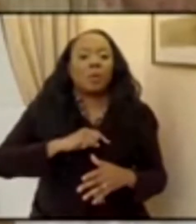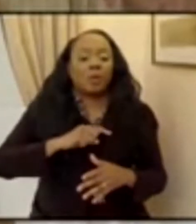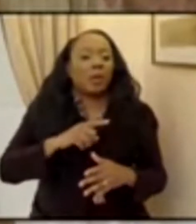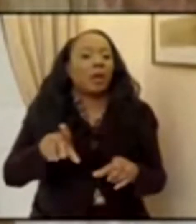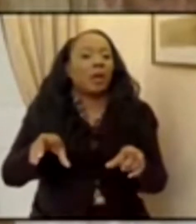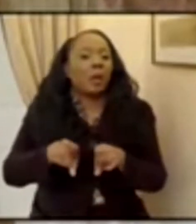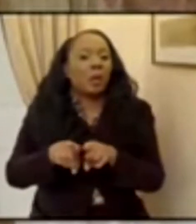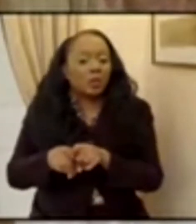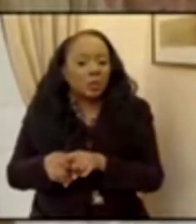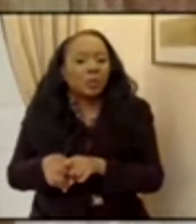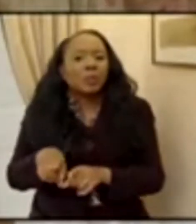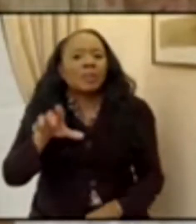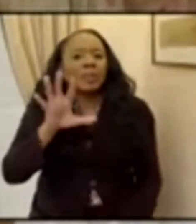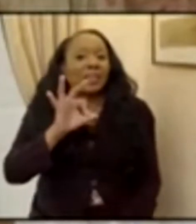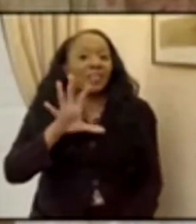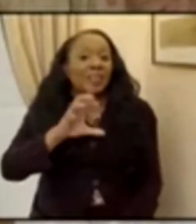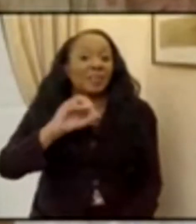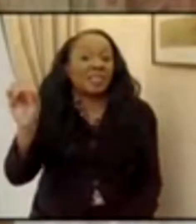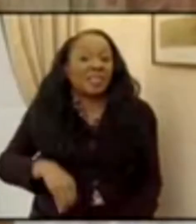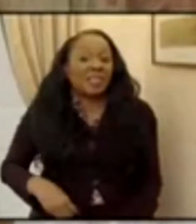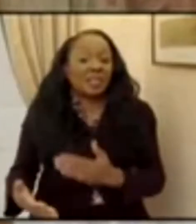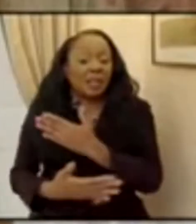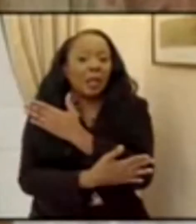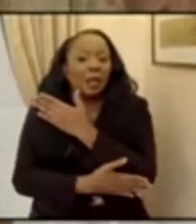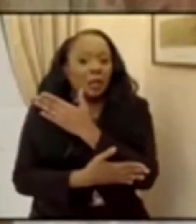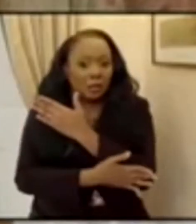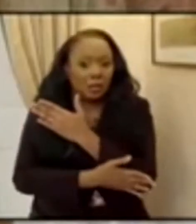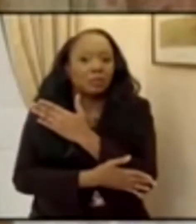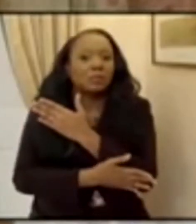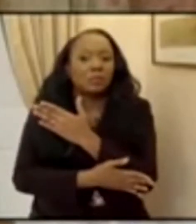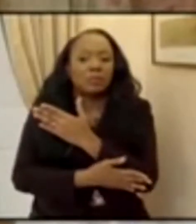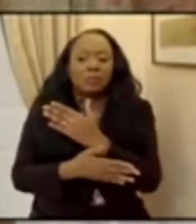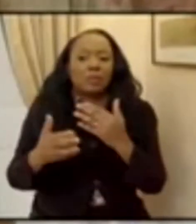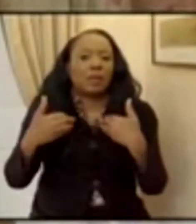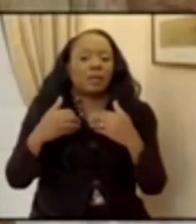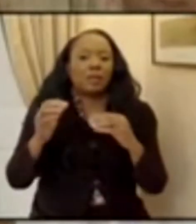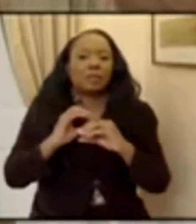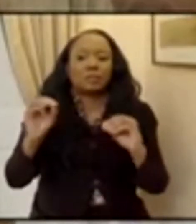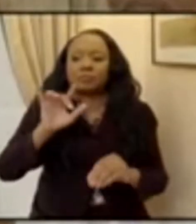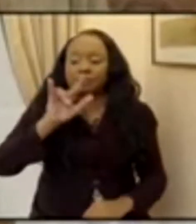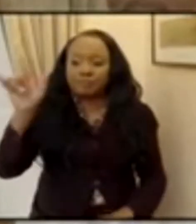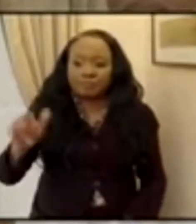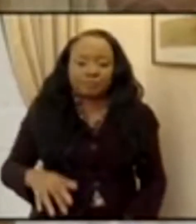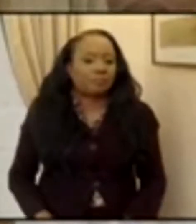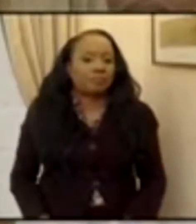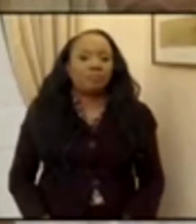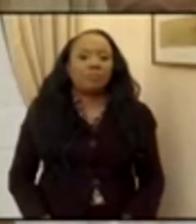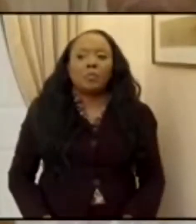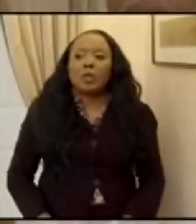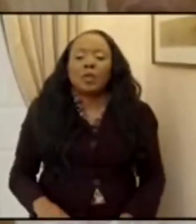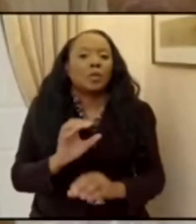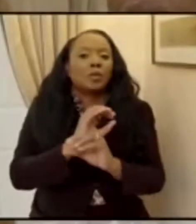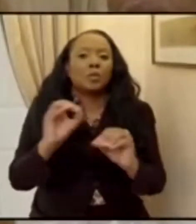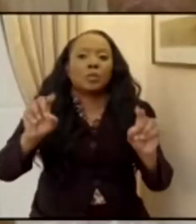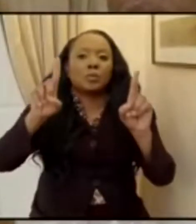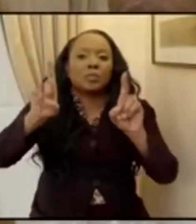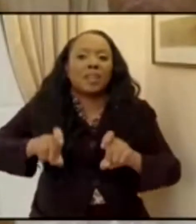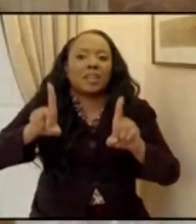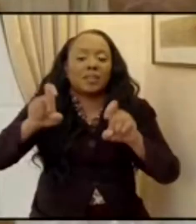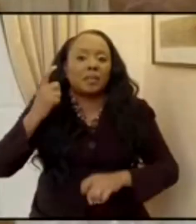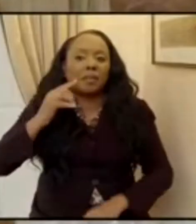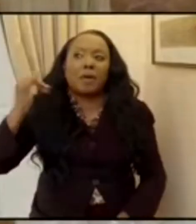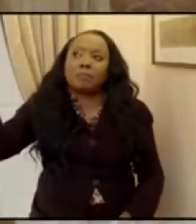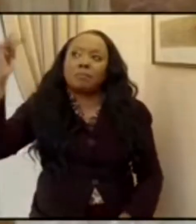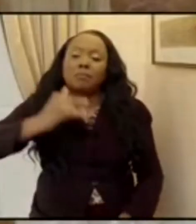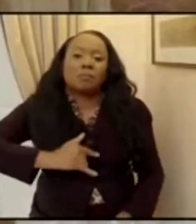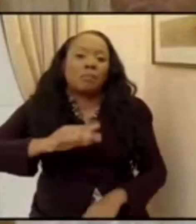who preceded Barbados in going in this direction. There will therefore be no testing requirements for entering Barbados,